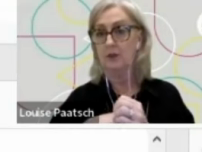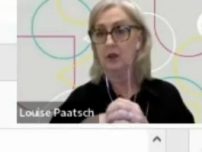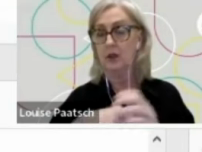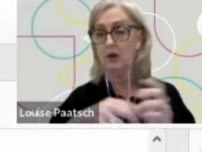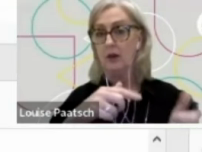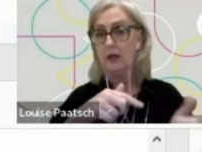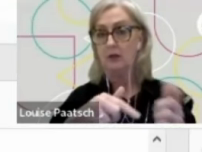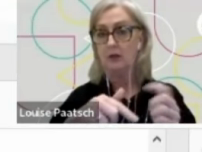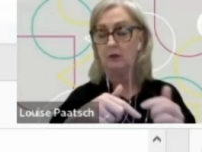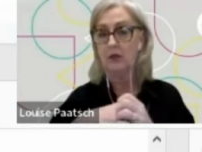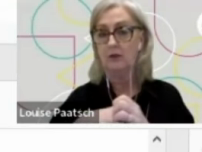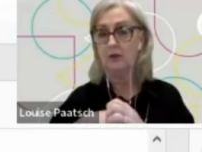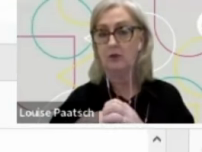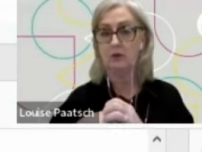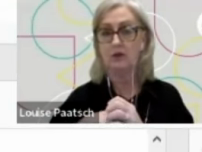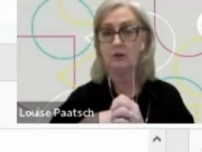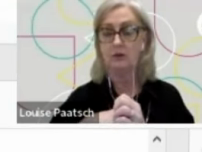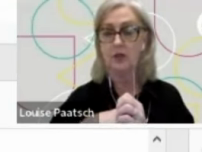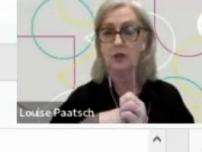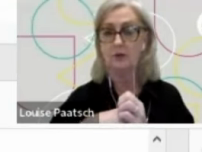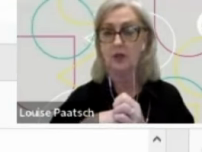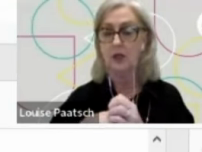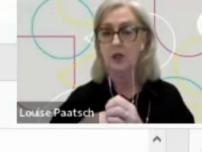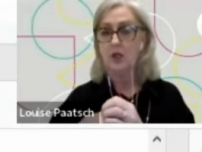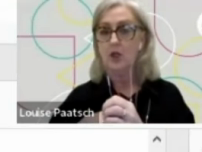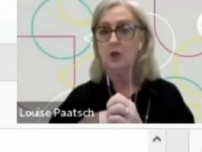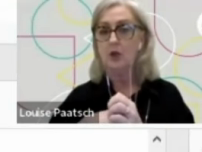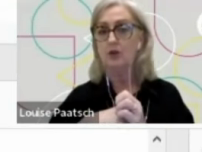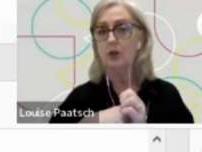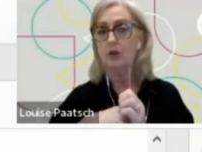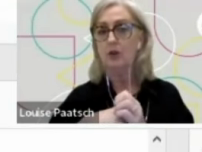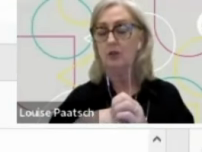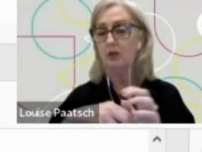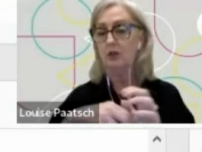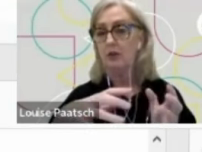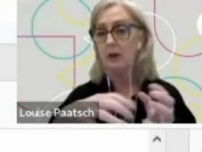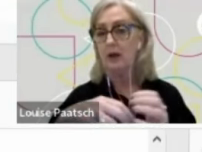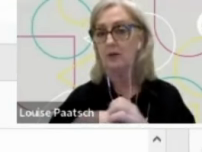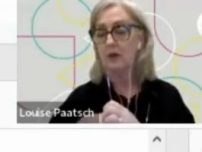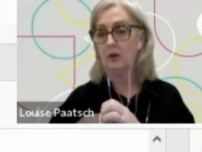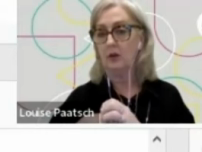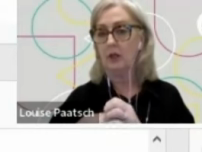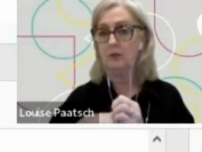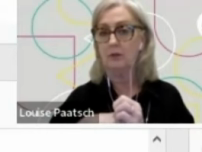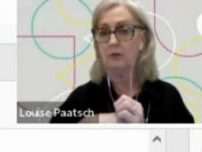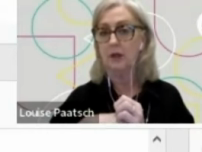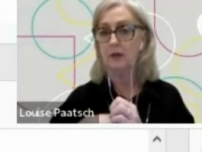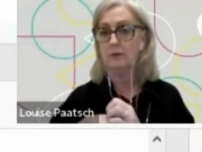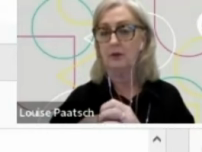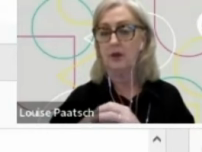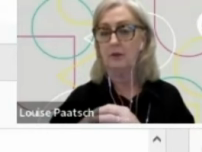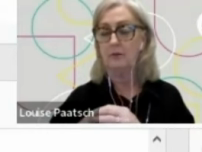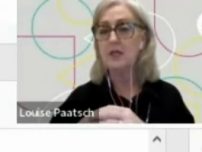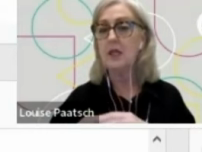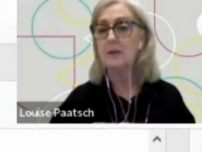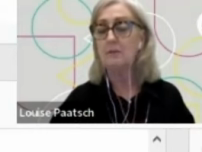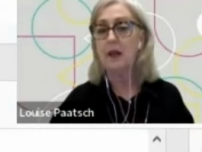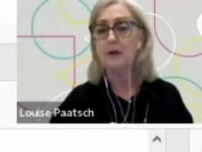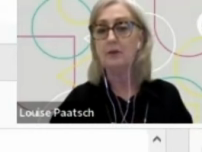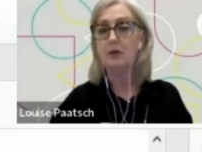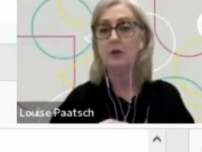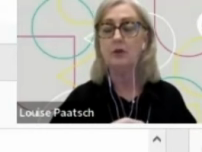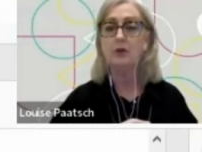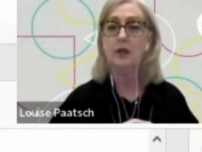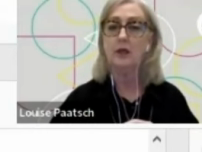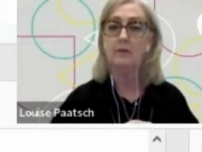because you can go back and have a look several times. You can also use it for other parts of the curriculum to see, particularly in